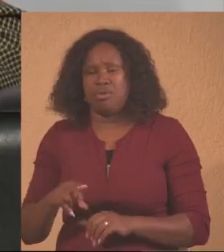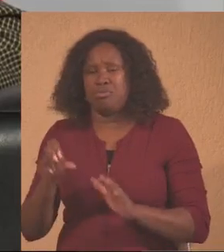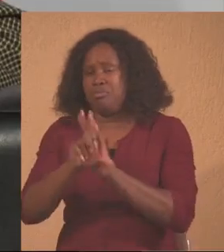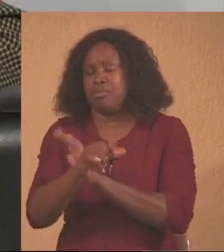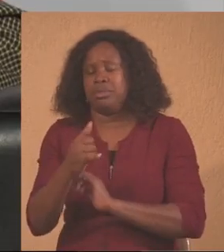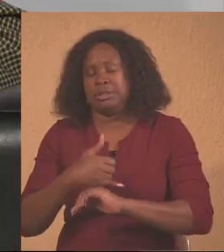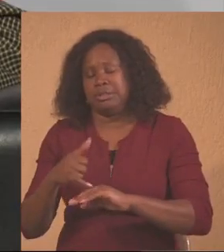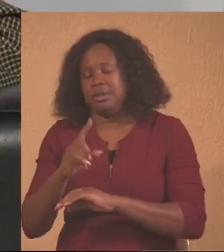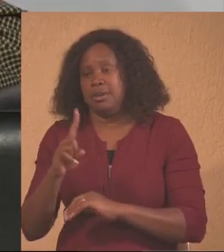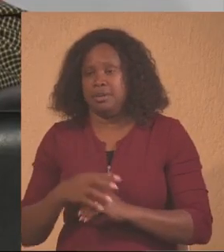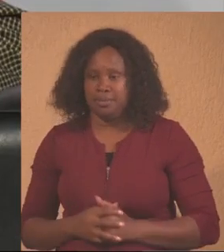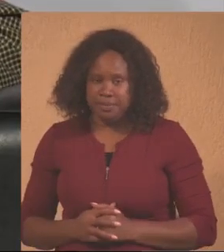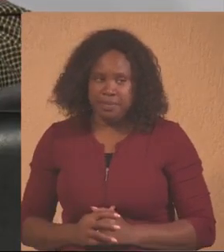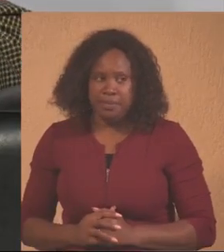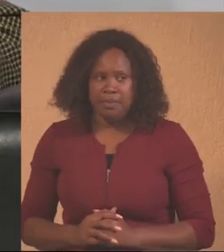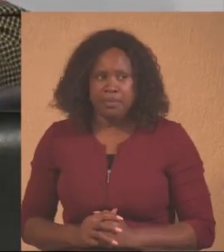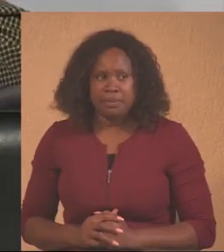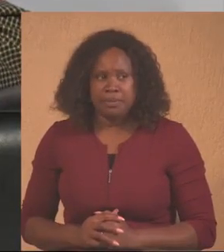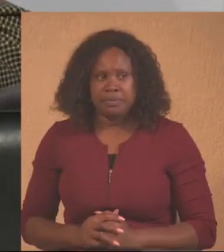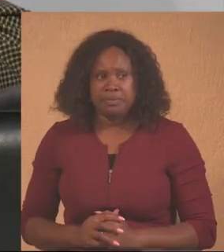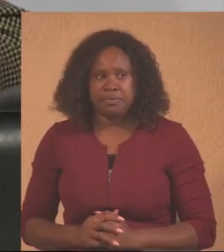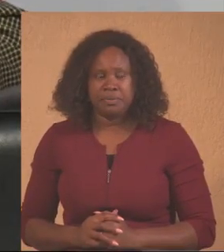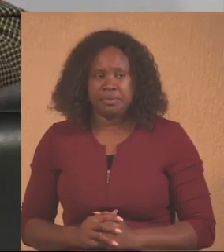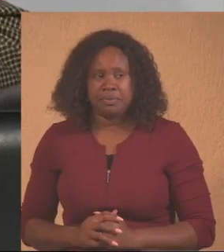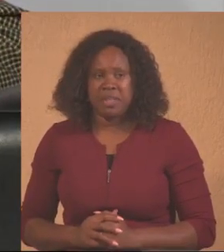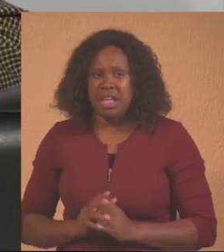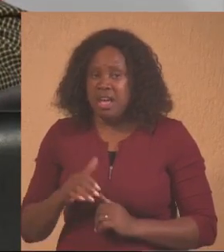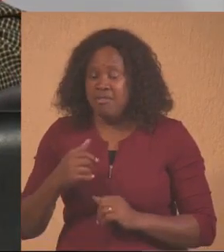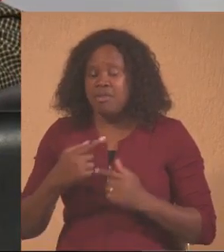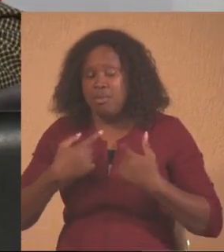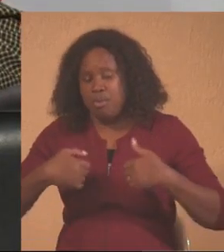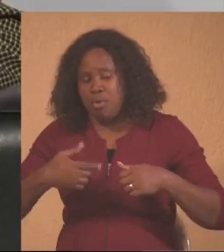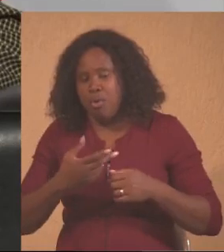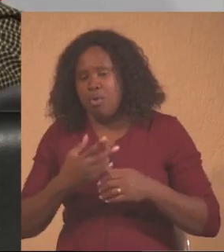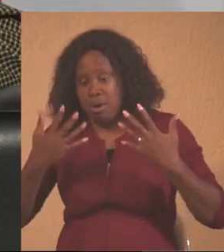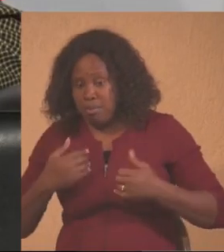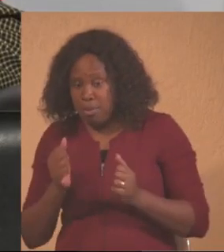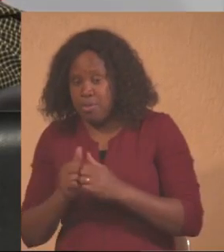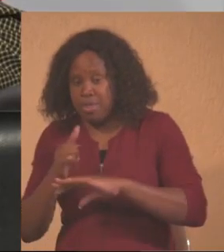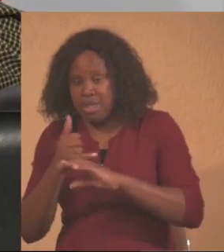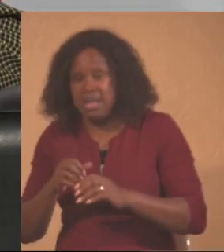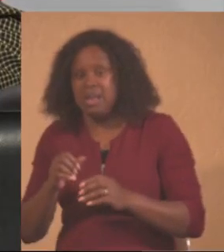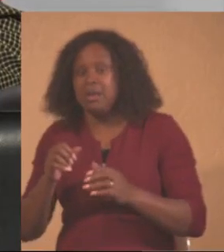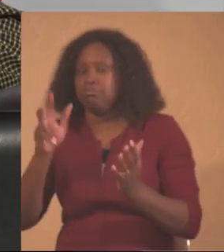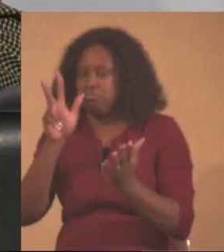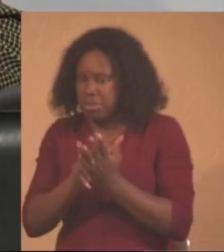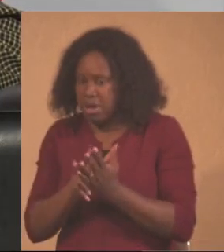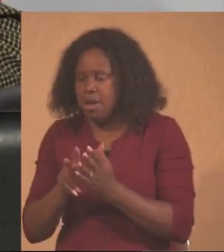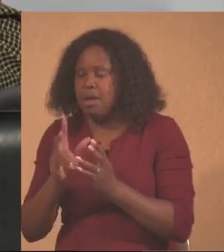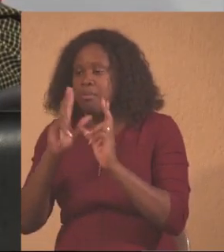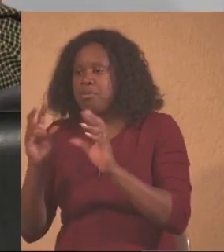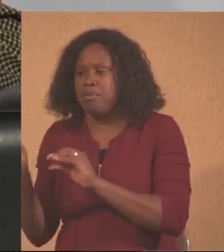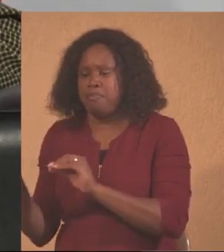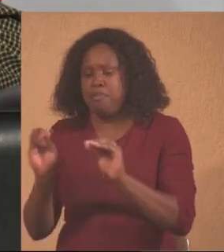Then after qualifying that, we move people in there. We don't just dump them there. We talk to